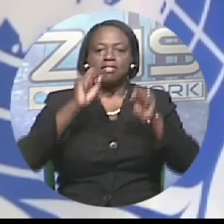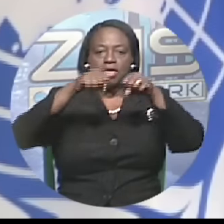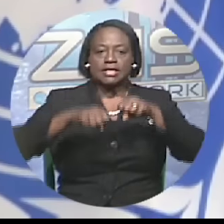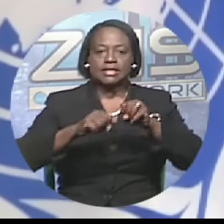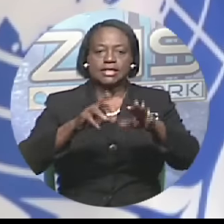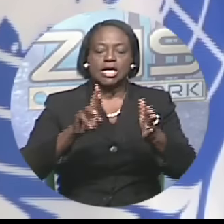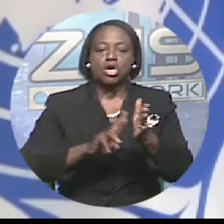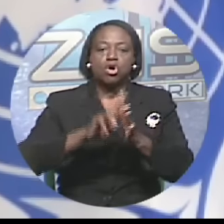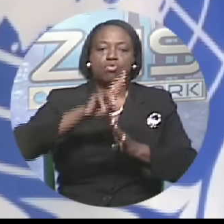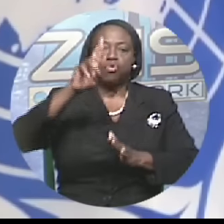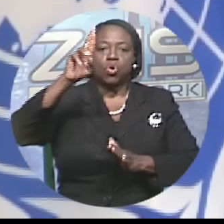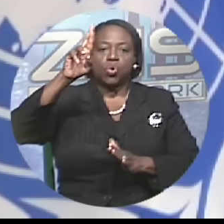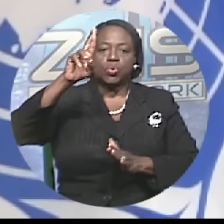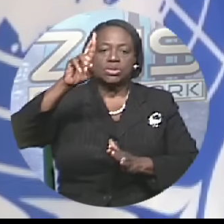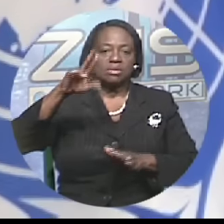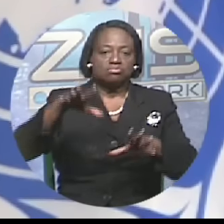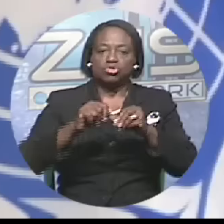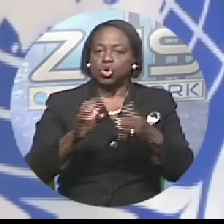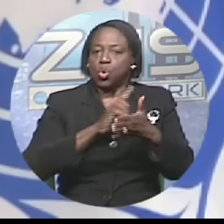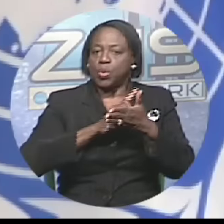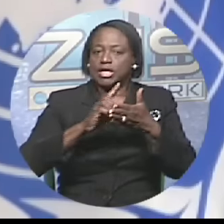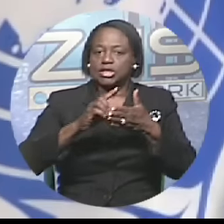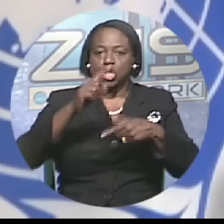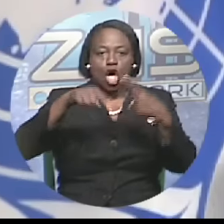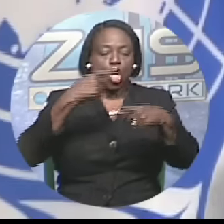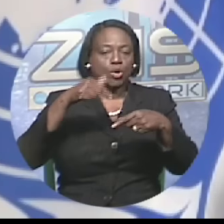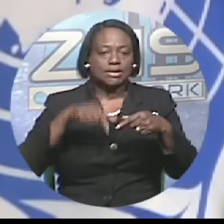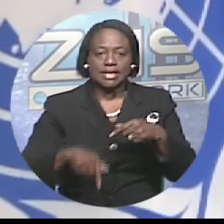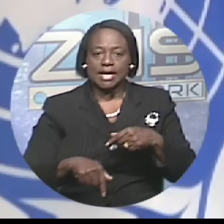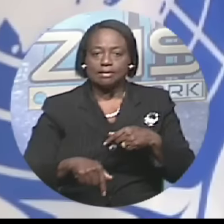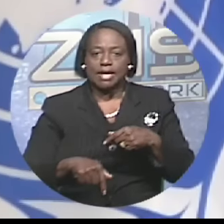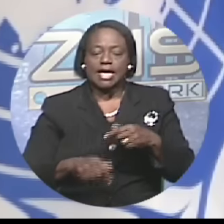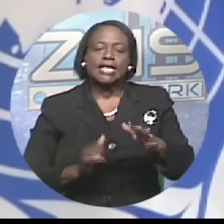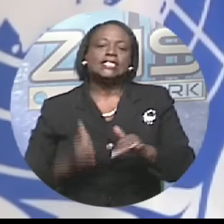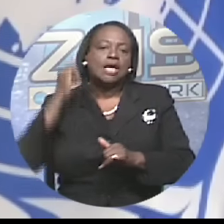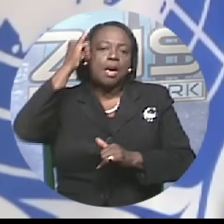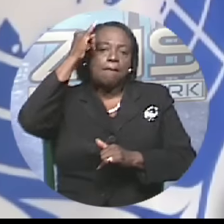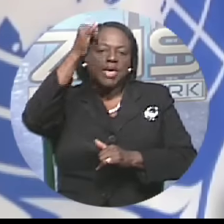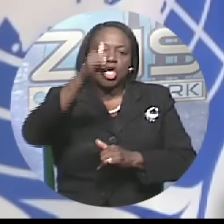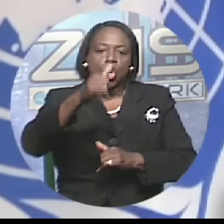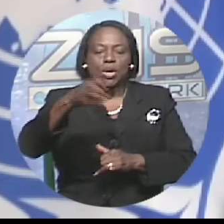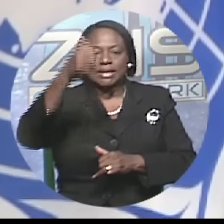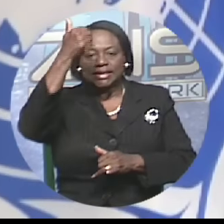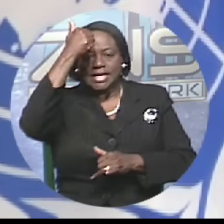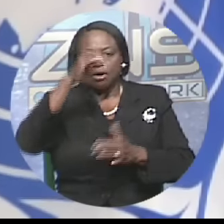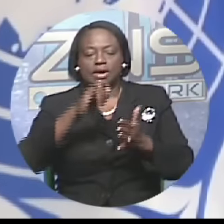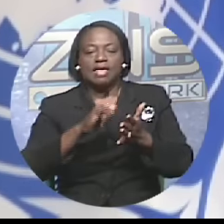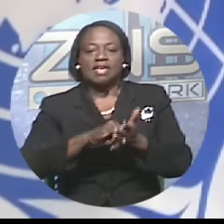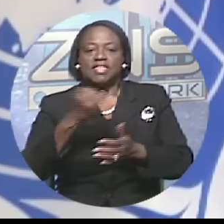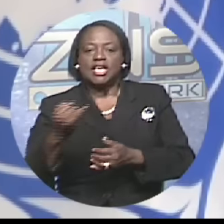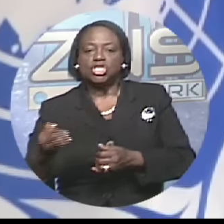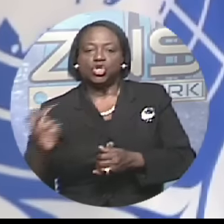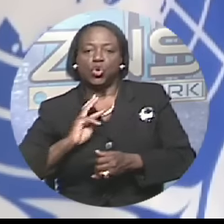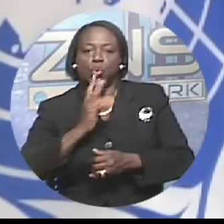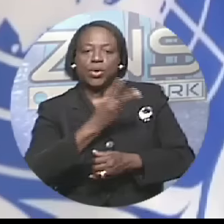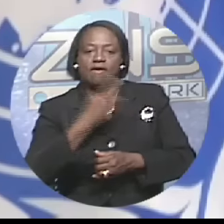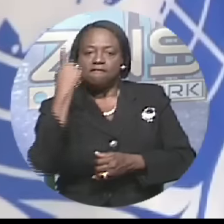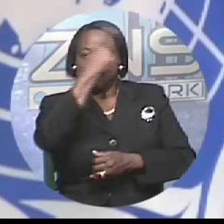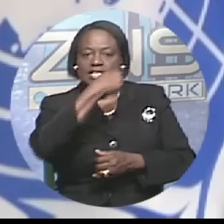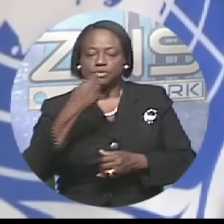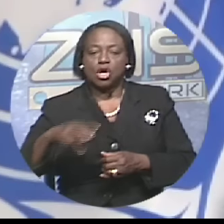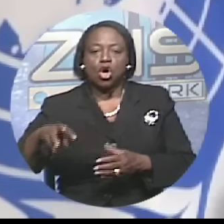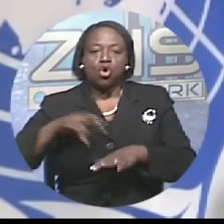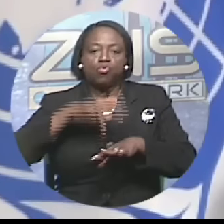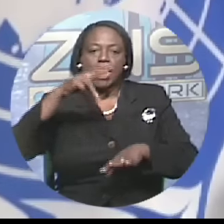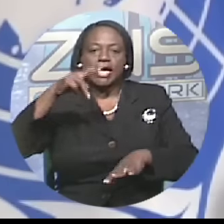took weeks to recede, it is beyond doubt to us the issue we face with the rise of the sea level.